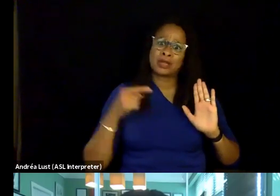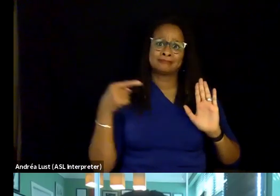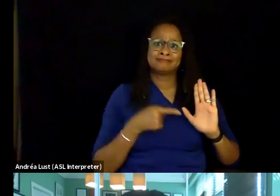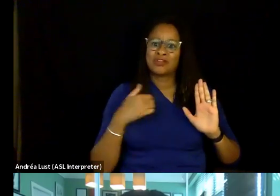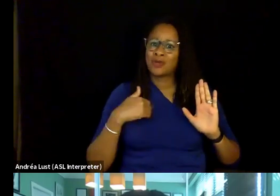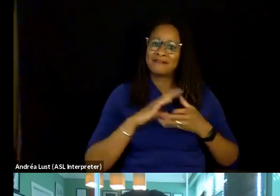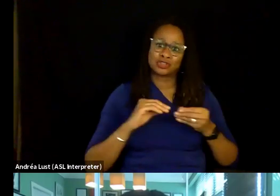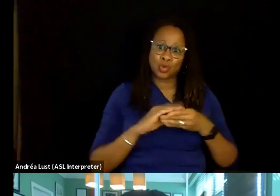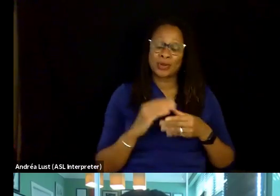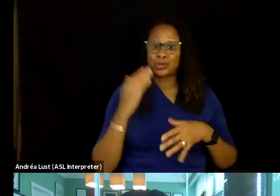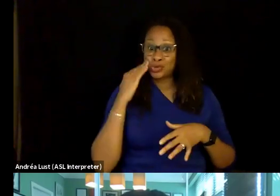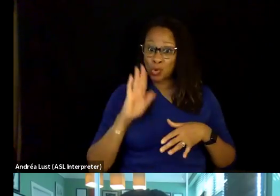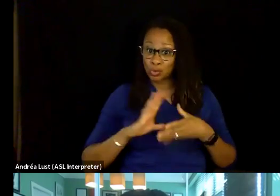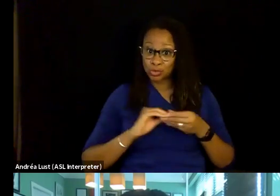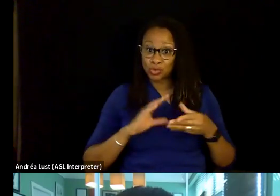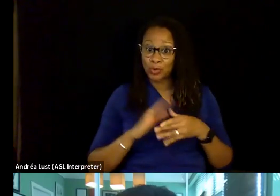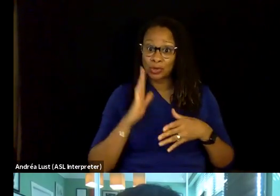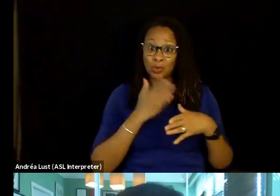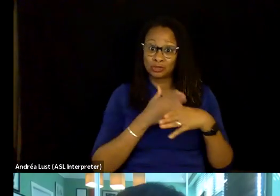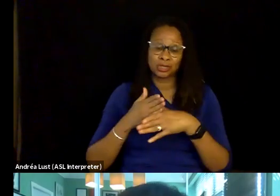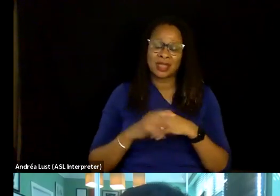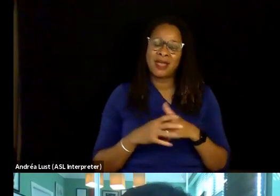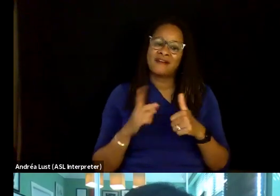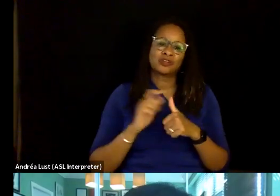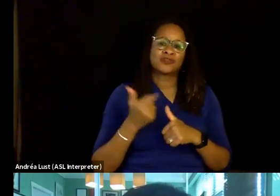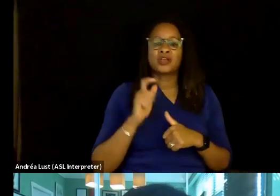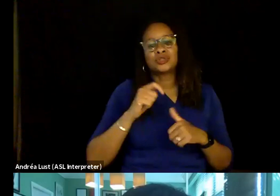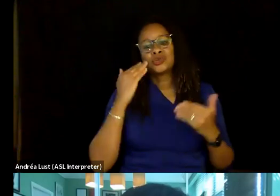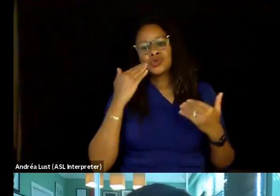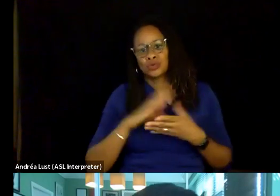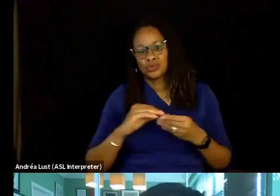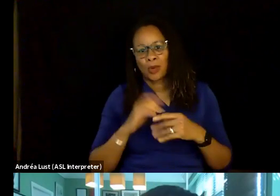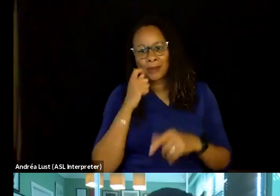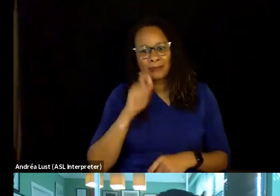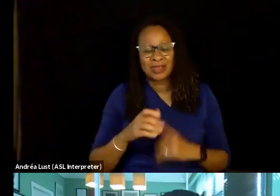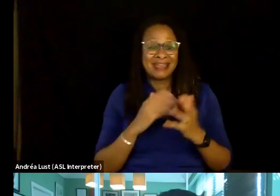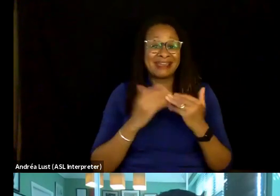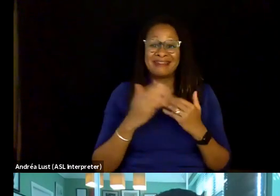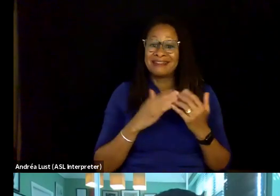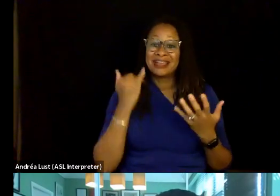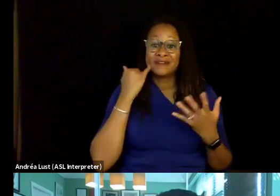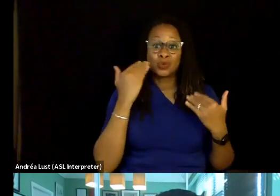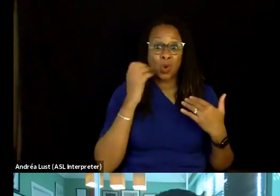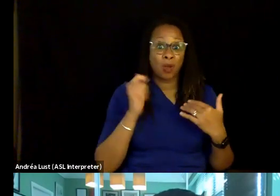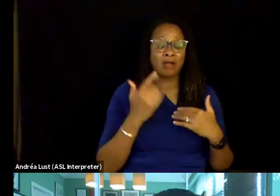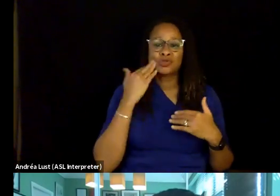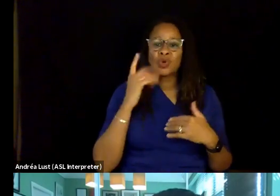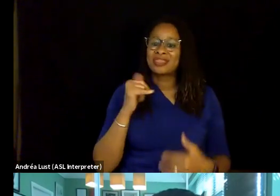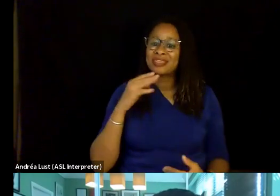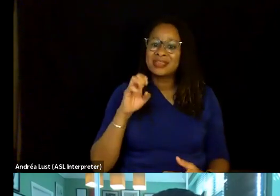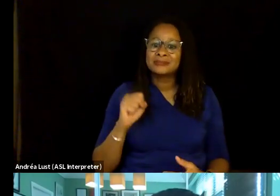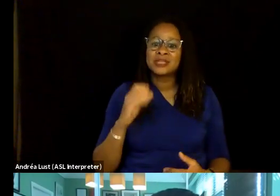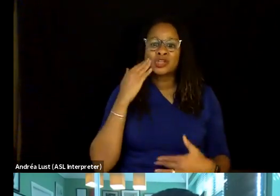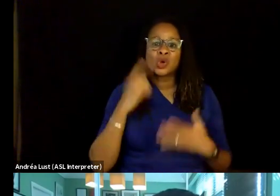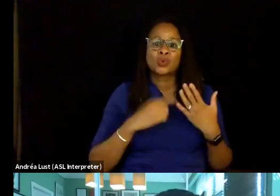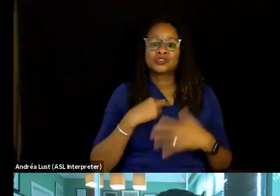story. You know what story you're going to tell. First of all, you have to know what story you're going to tell. Even if you don't know it all, you know the themes, you know what your